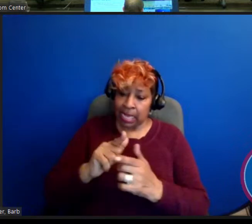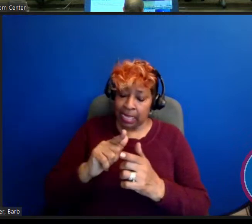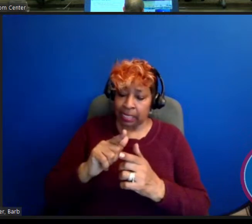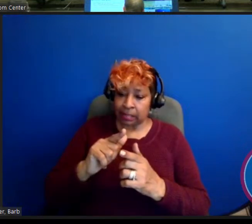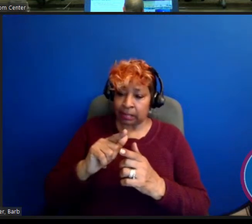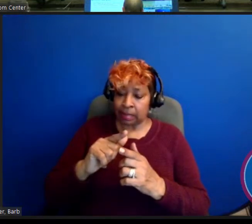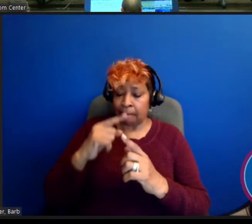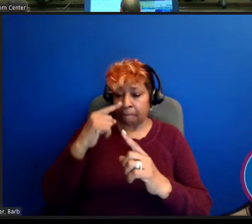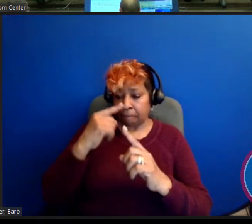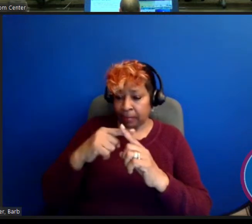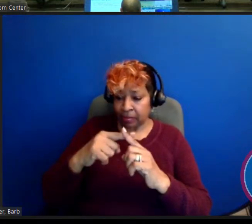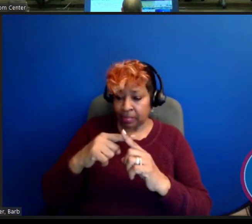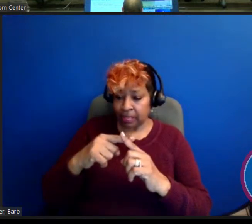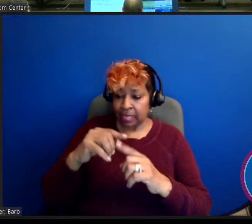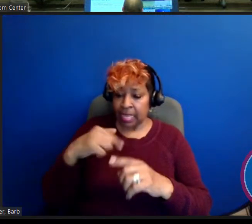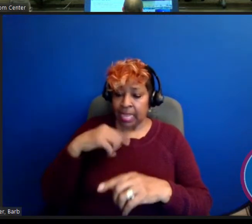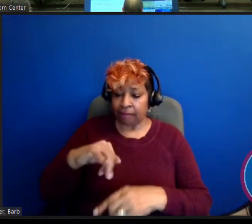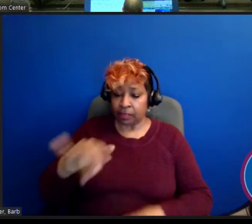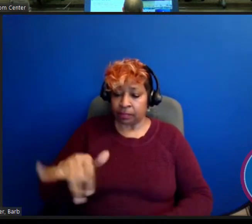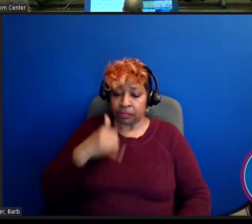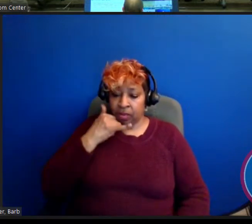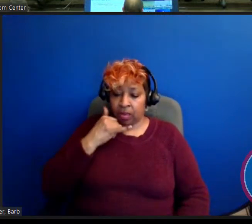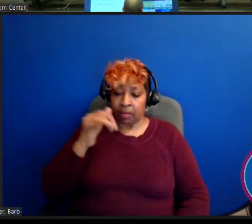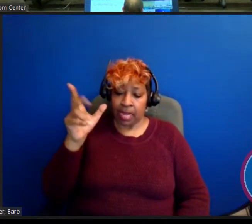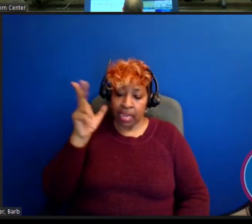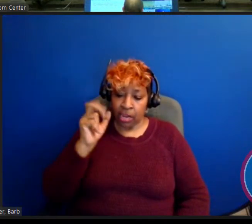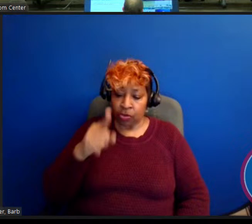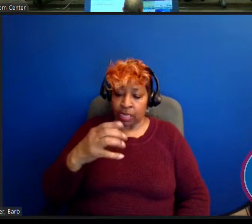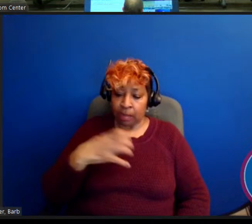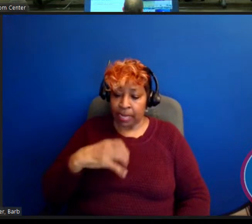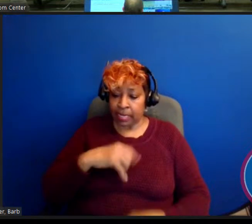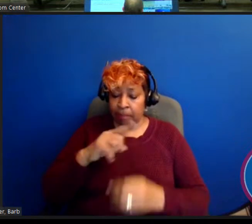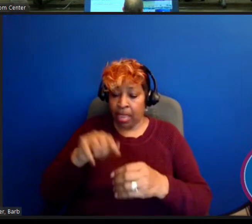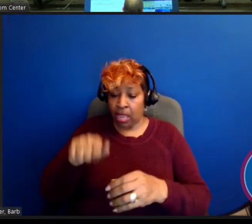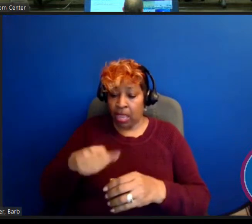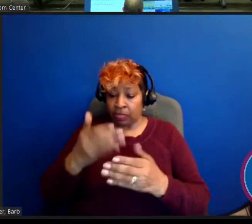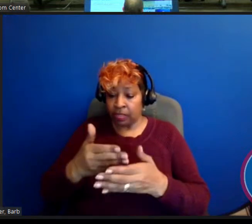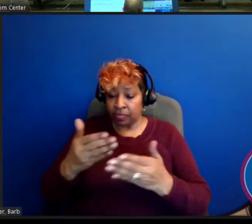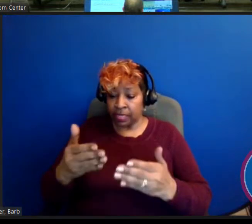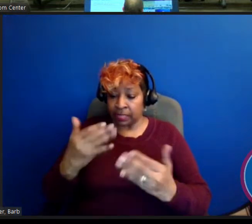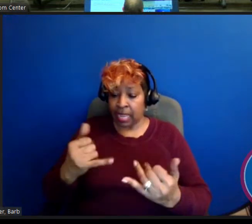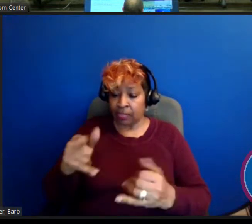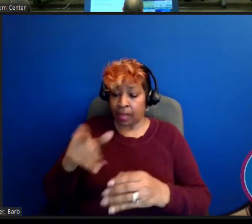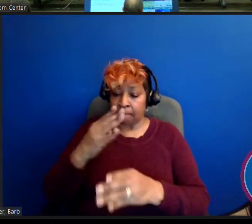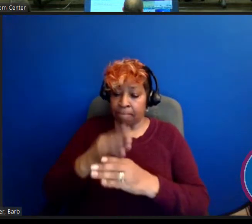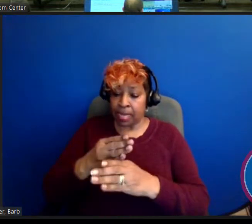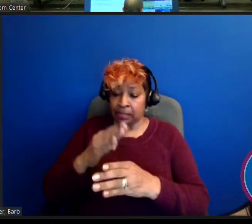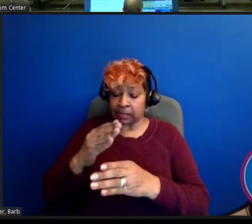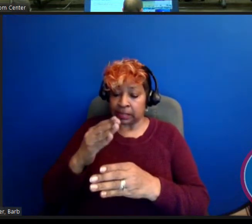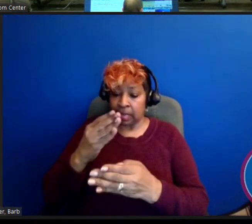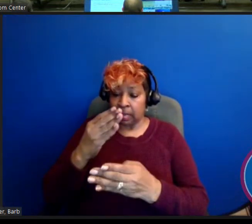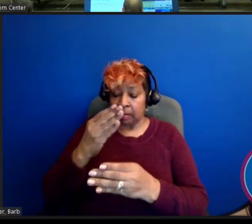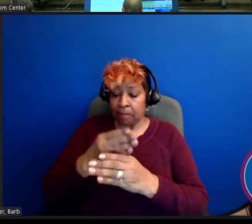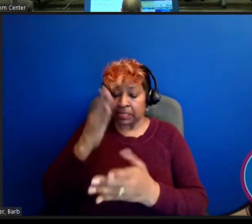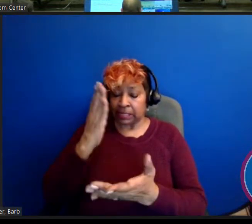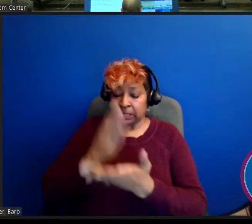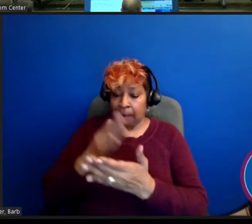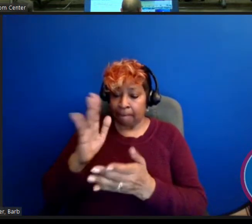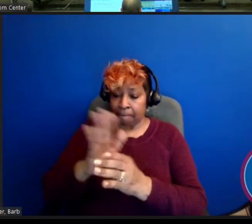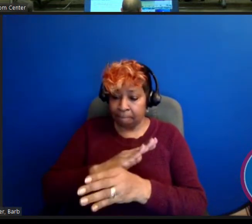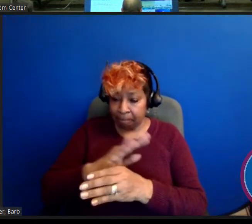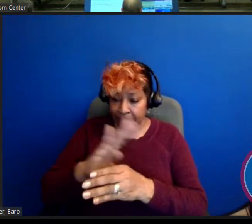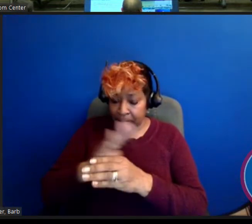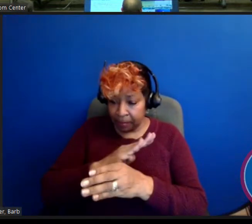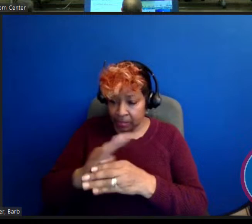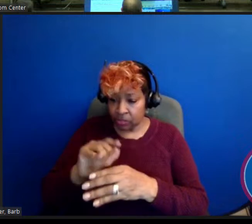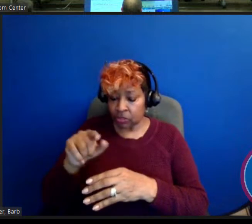complain about, they're doing these things where you now the bus stops in the street and you have like the bike lane and then you have the curb where people wait, people